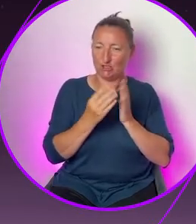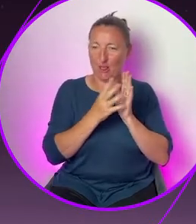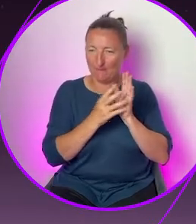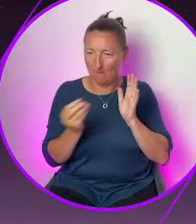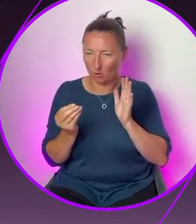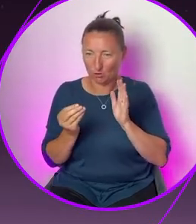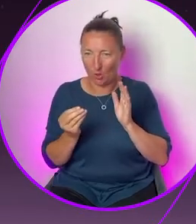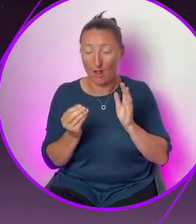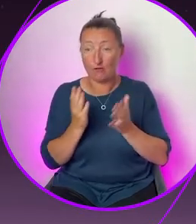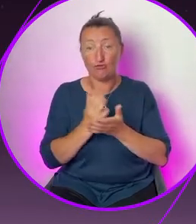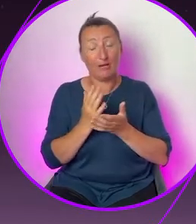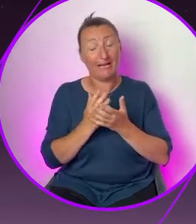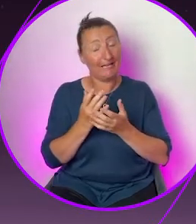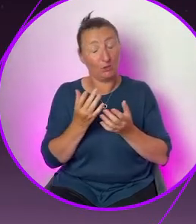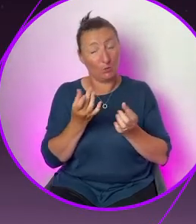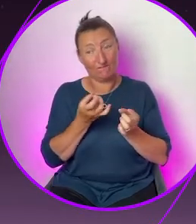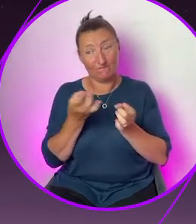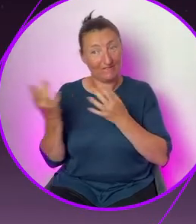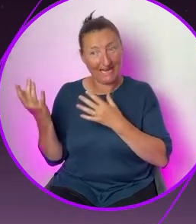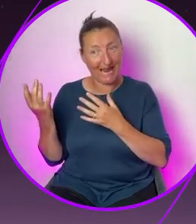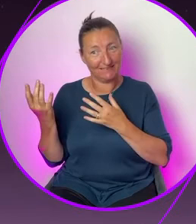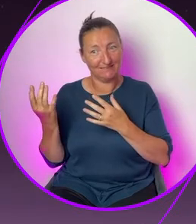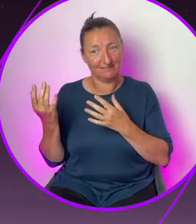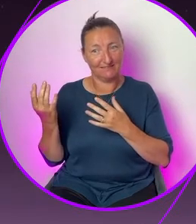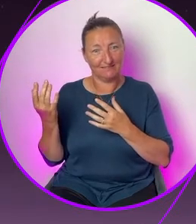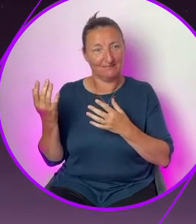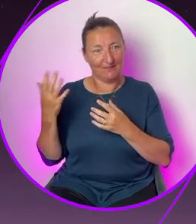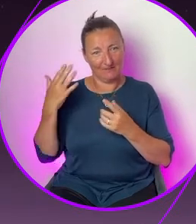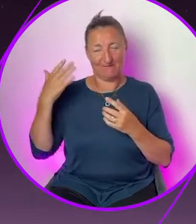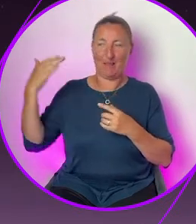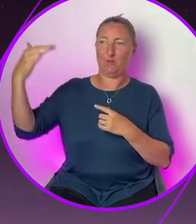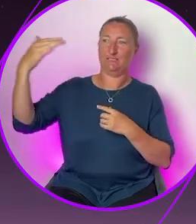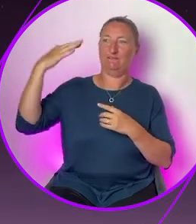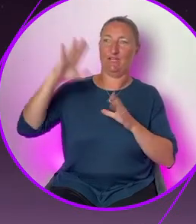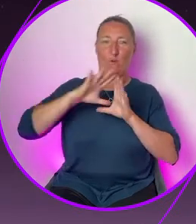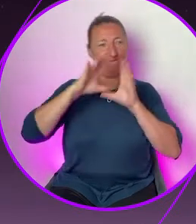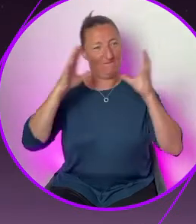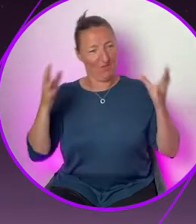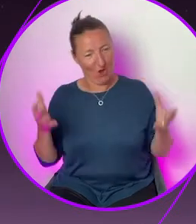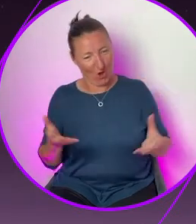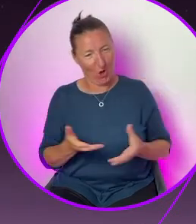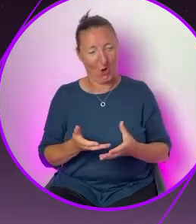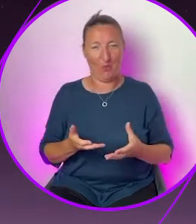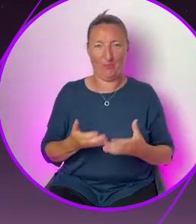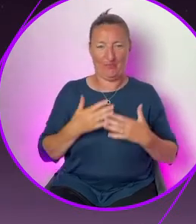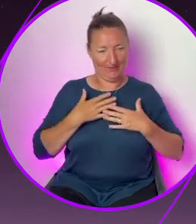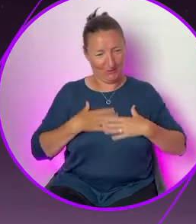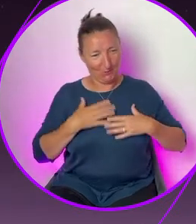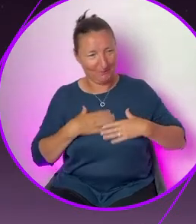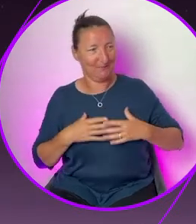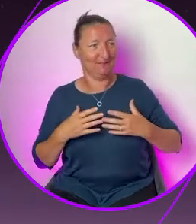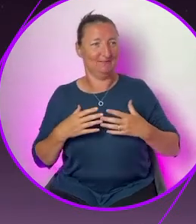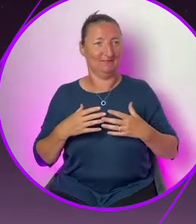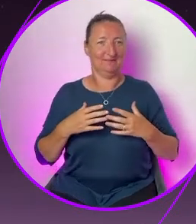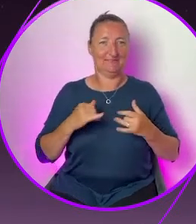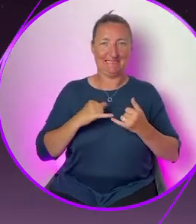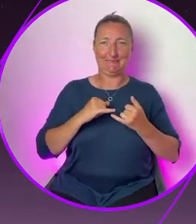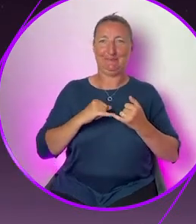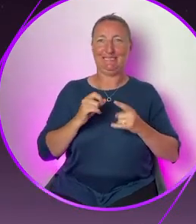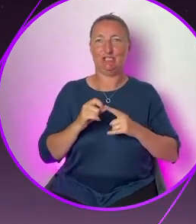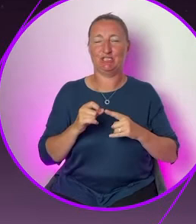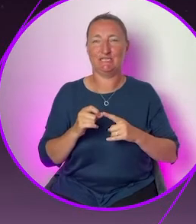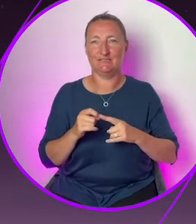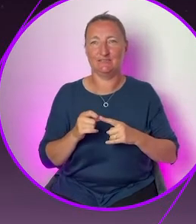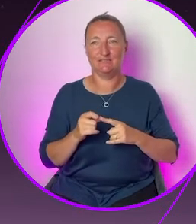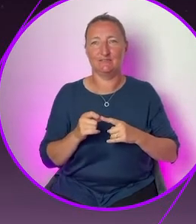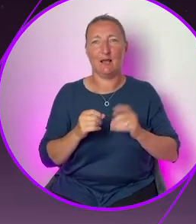sort of forget those sort of broader philosophical questions. Yeah, I mean, I think there is clearly a broader environmental question around the